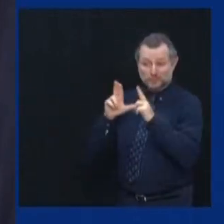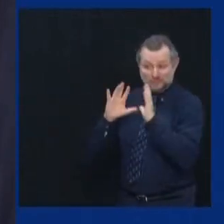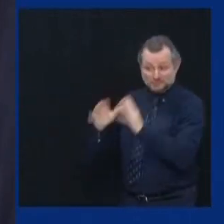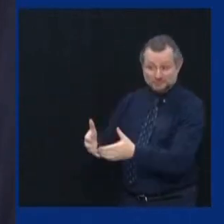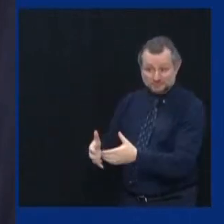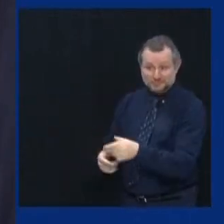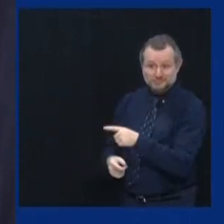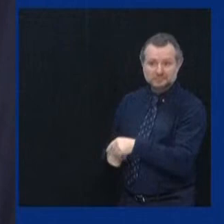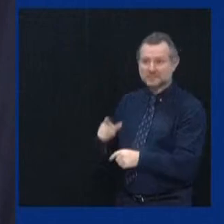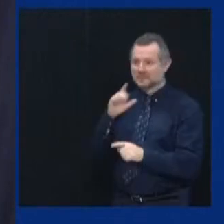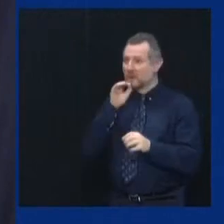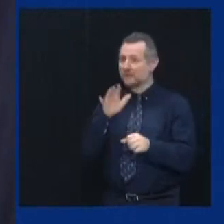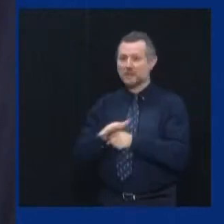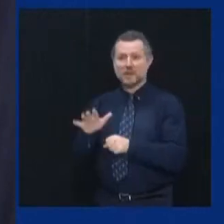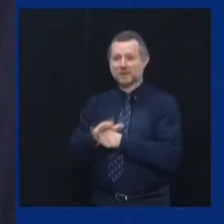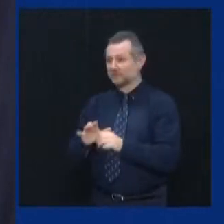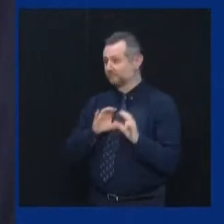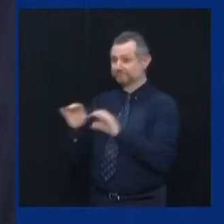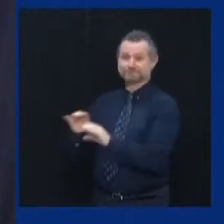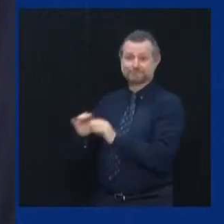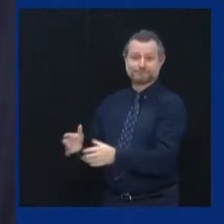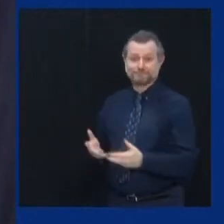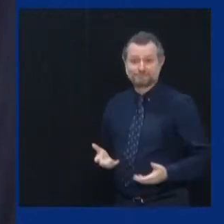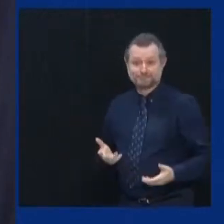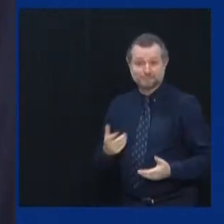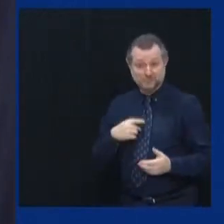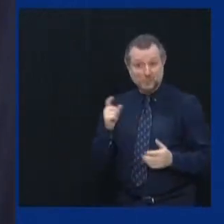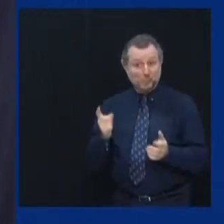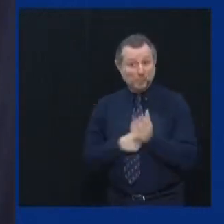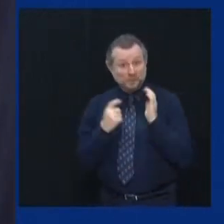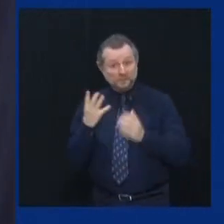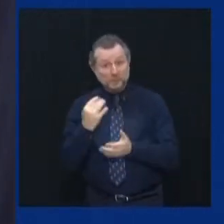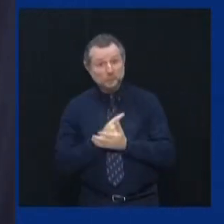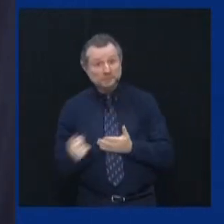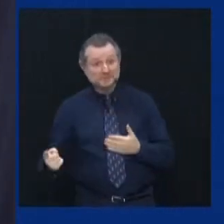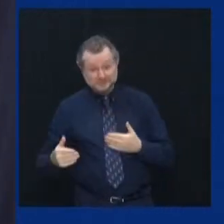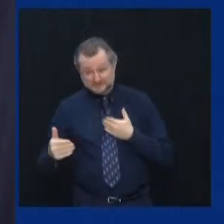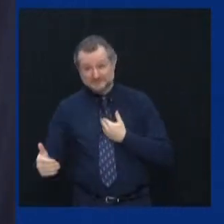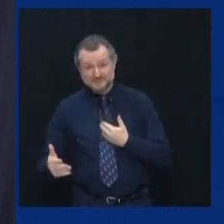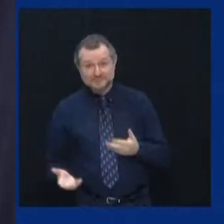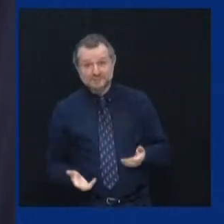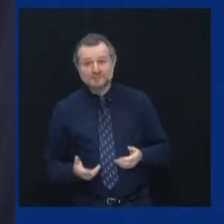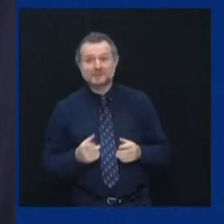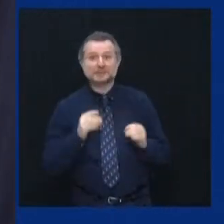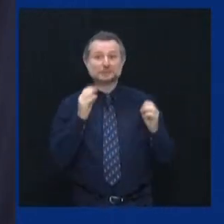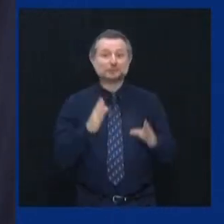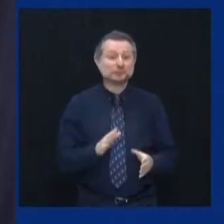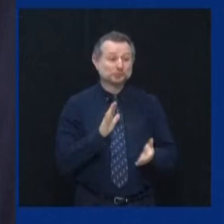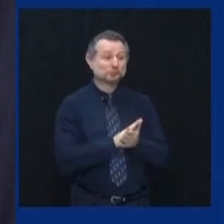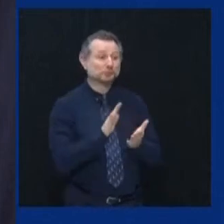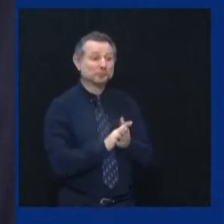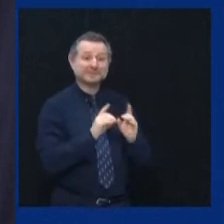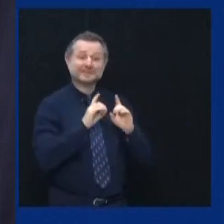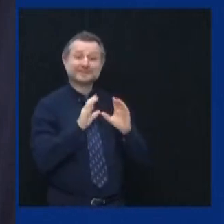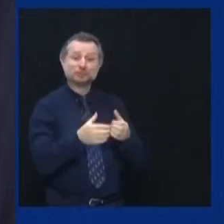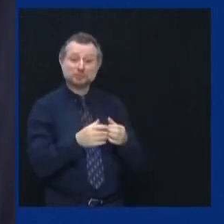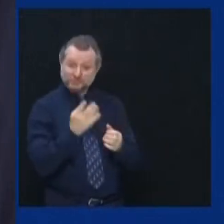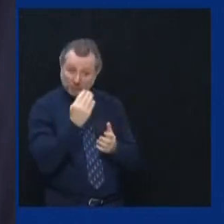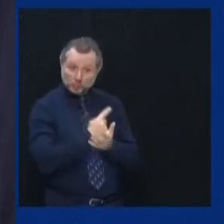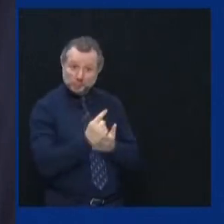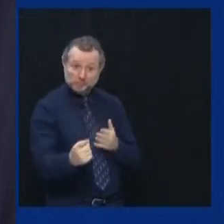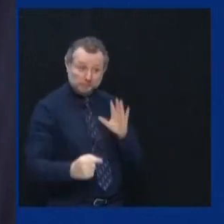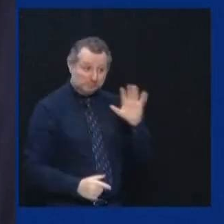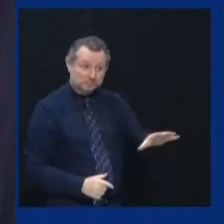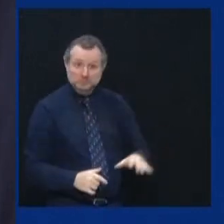enough vaccination for 14 weeks. A teacher's school district does not get enough vaccination for 14